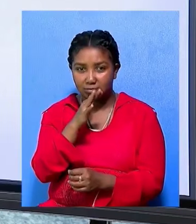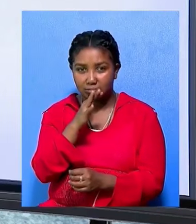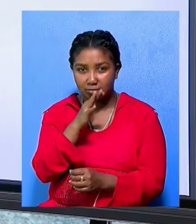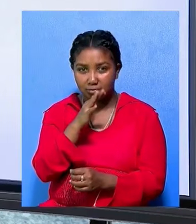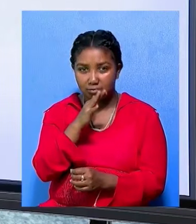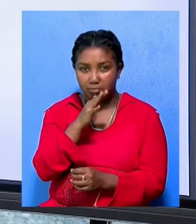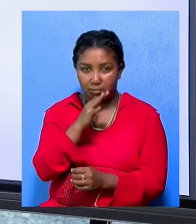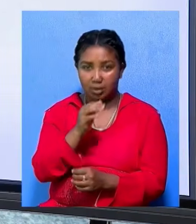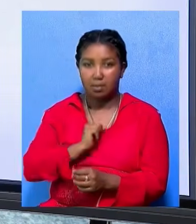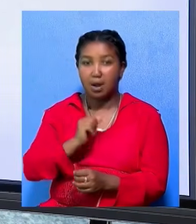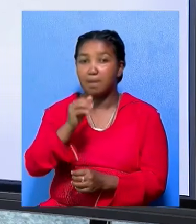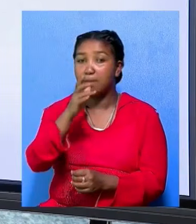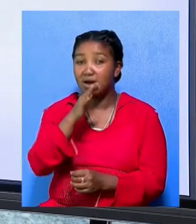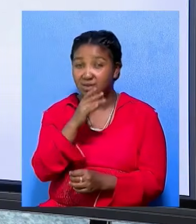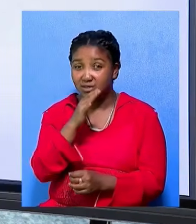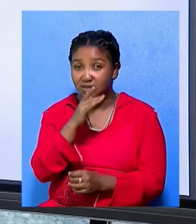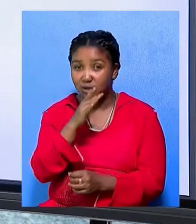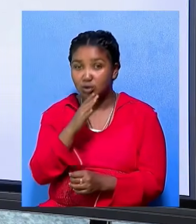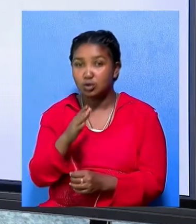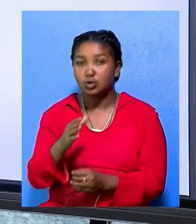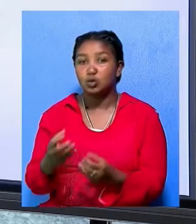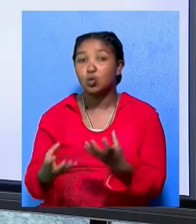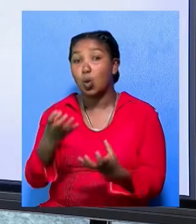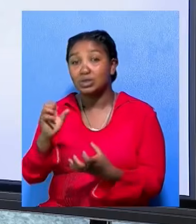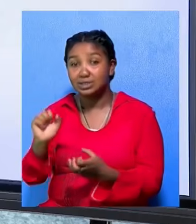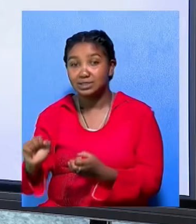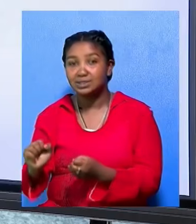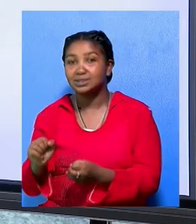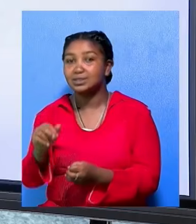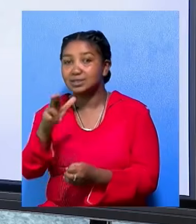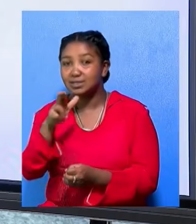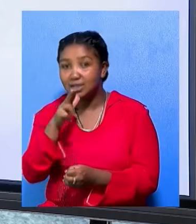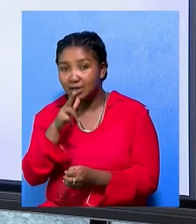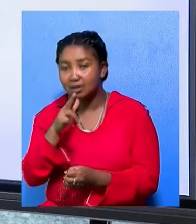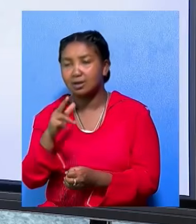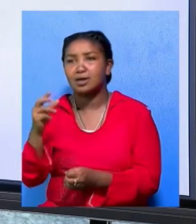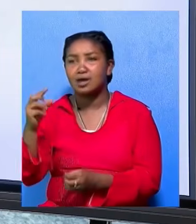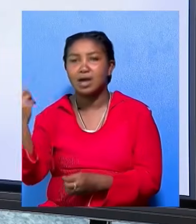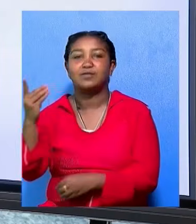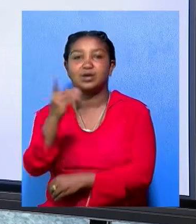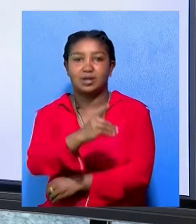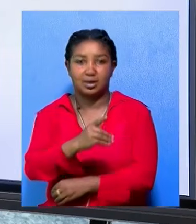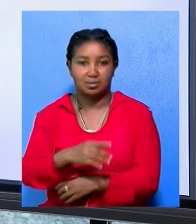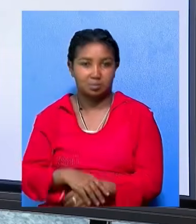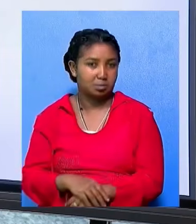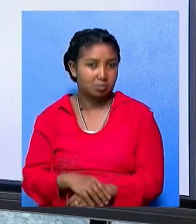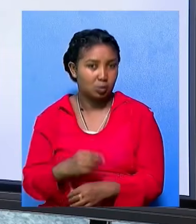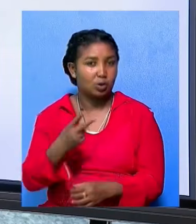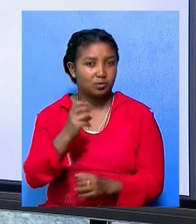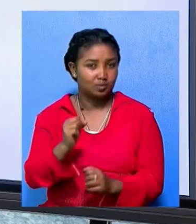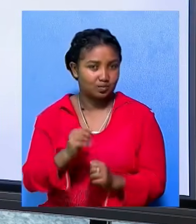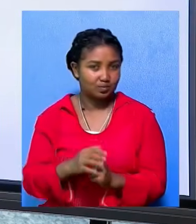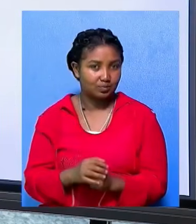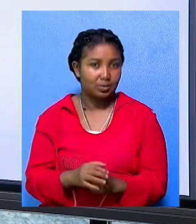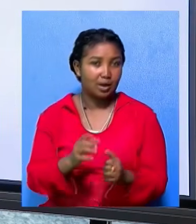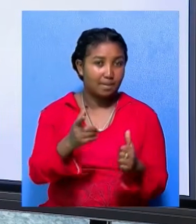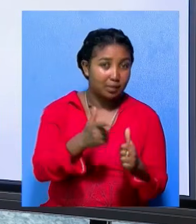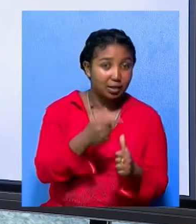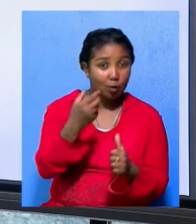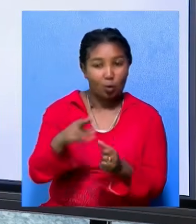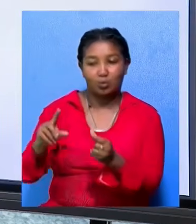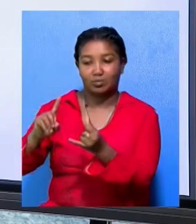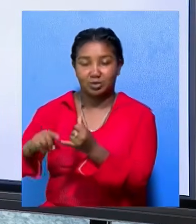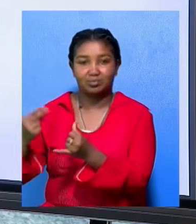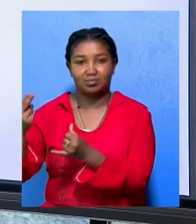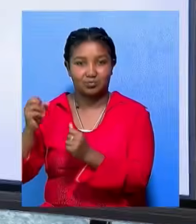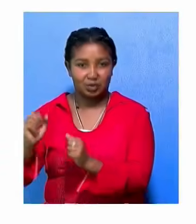S is here, my mother cooks dinner every day. It can be used, okay? We can use at the beginning or as